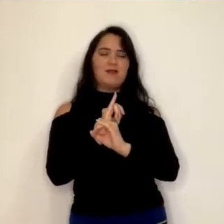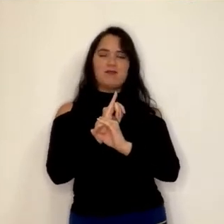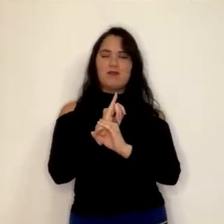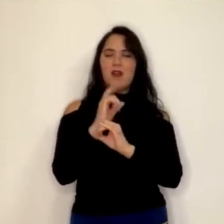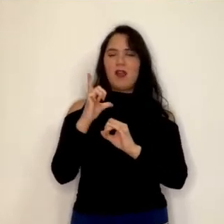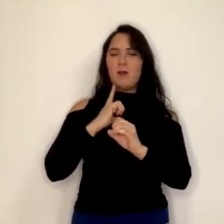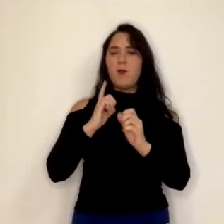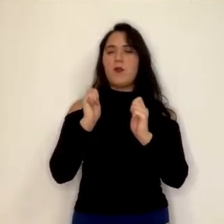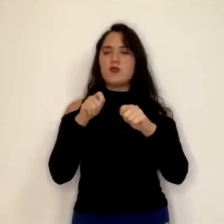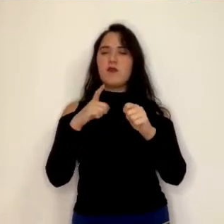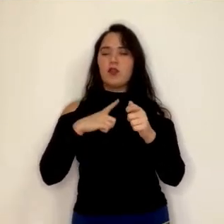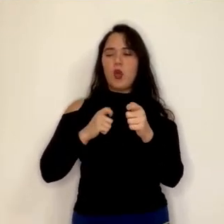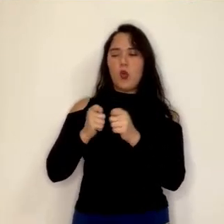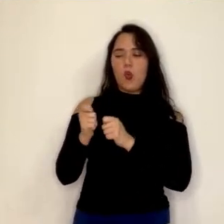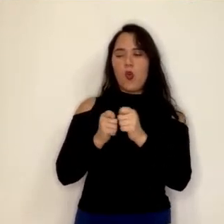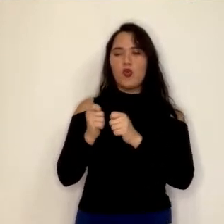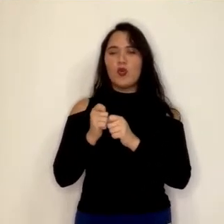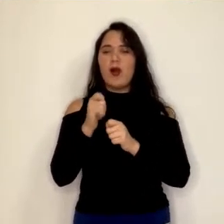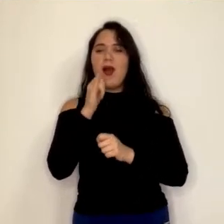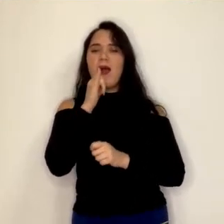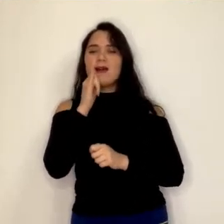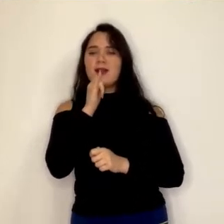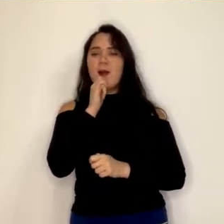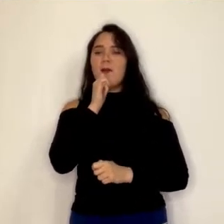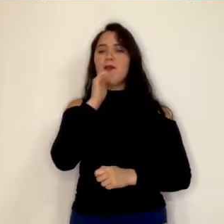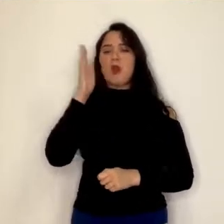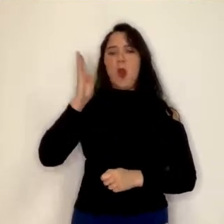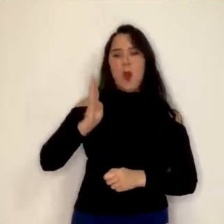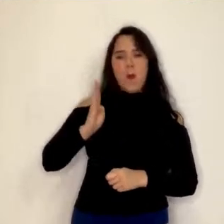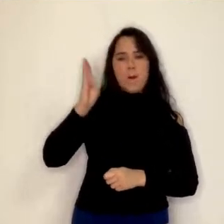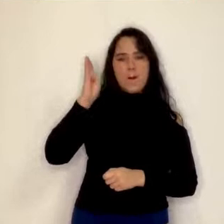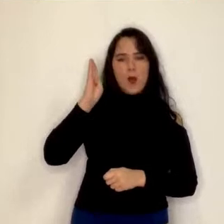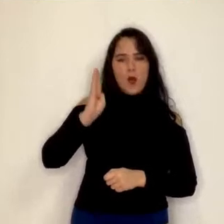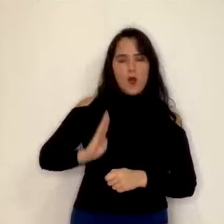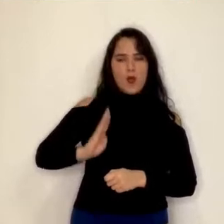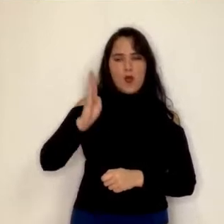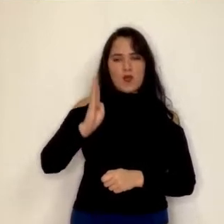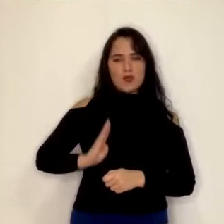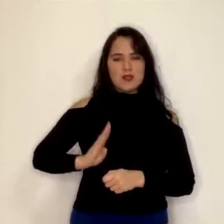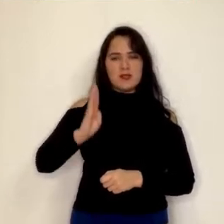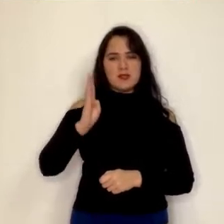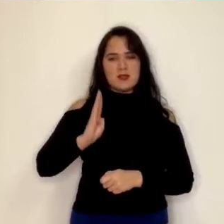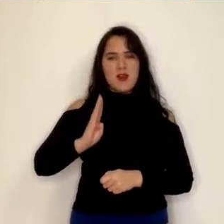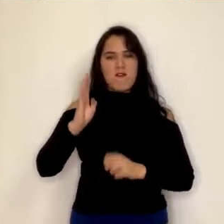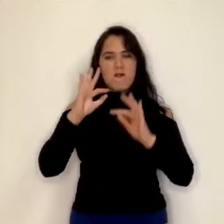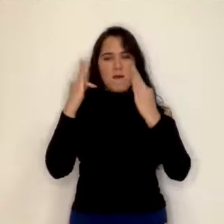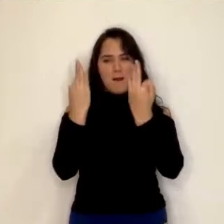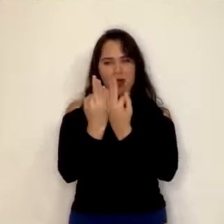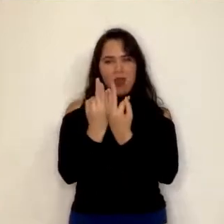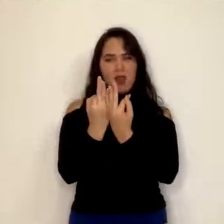a control, big control. The support for families